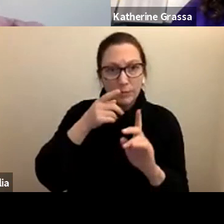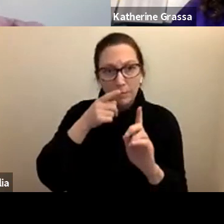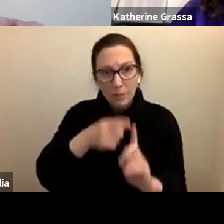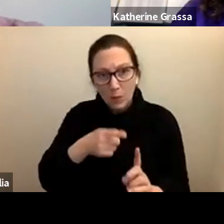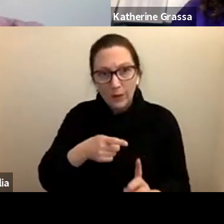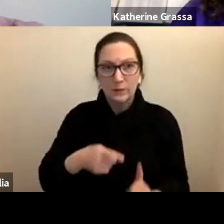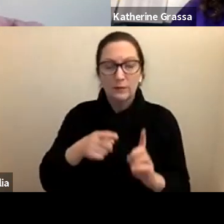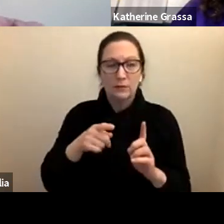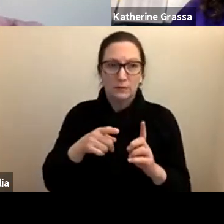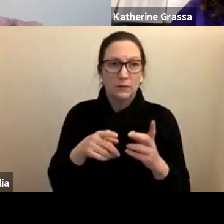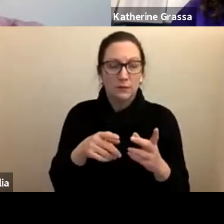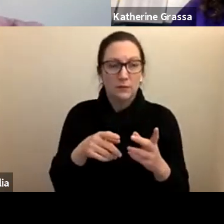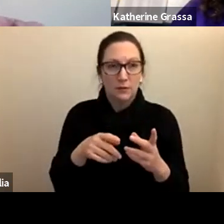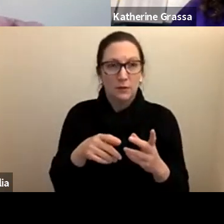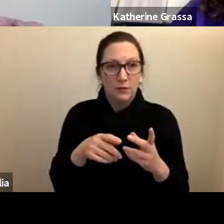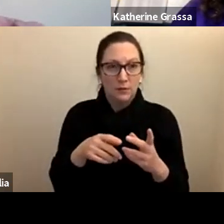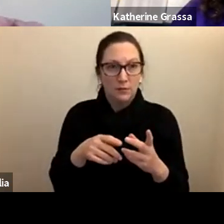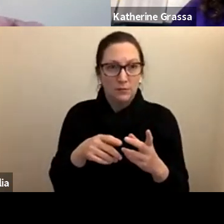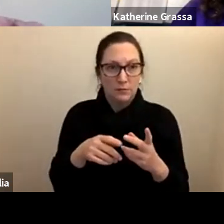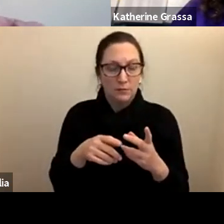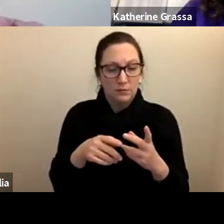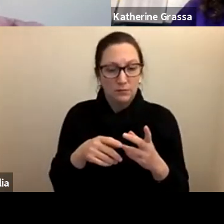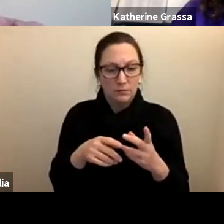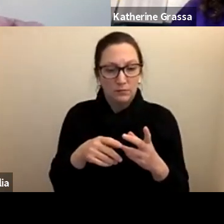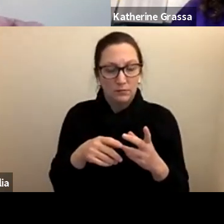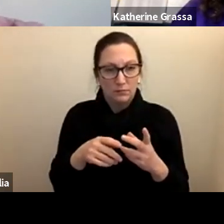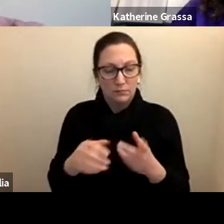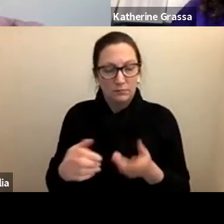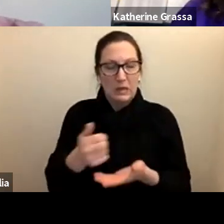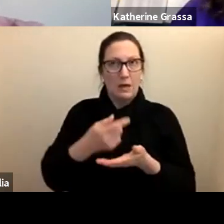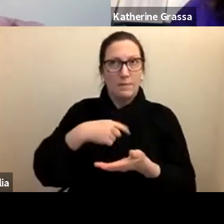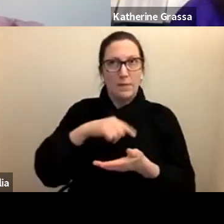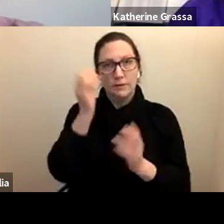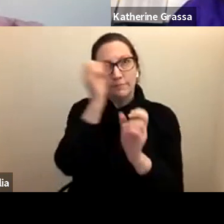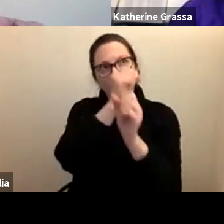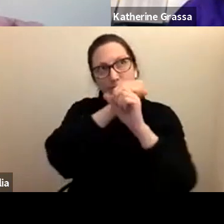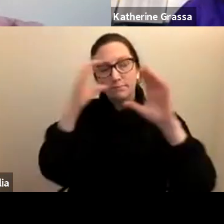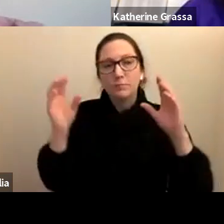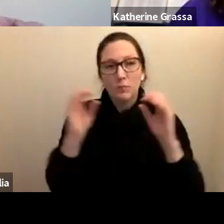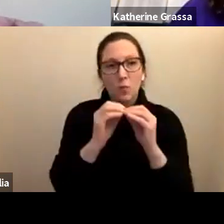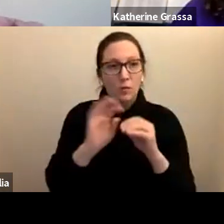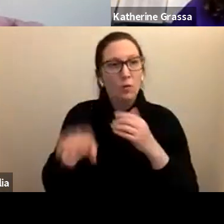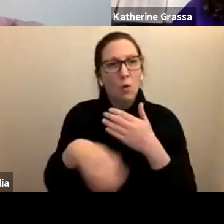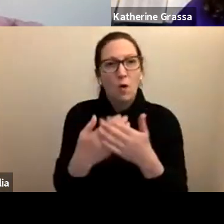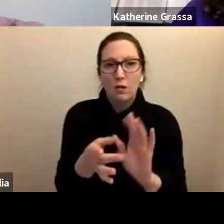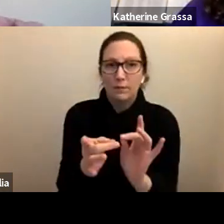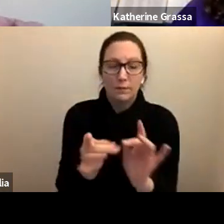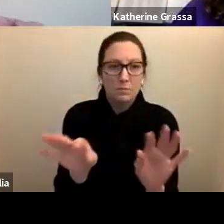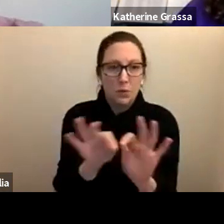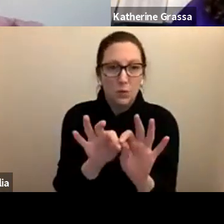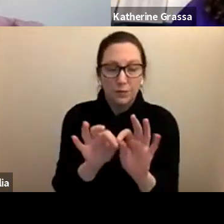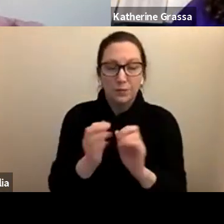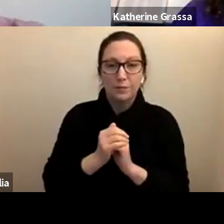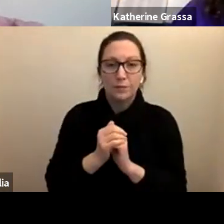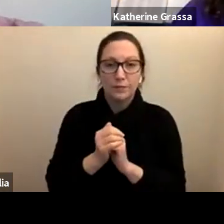added to the universe of our thinking, and all of the comments were very important. But